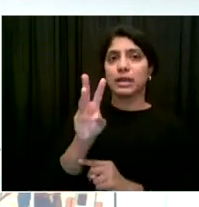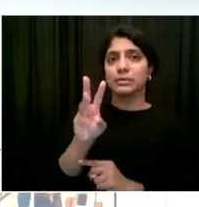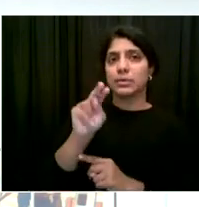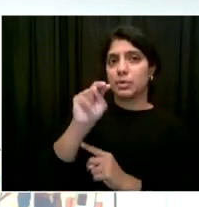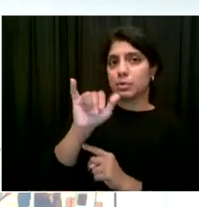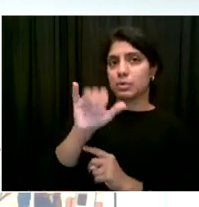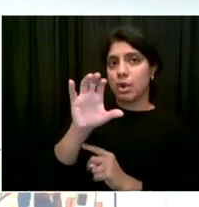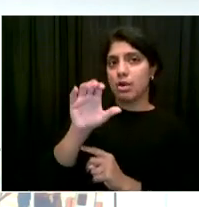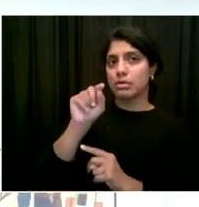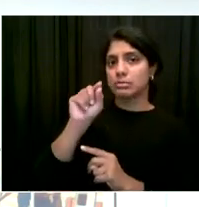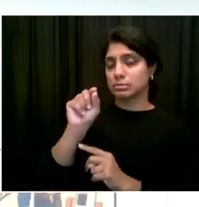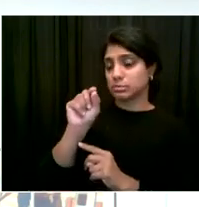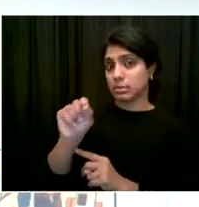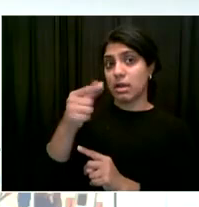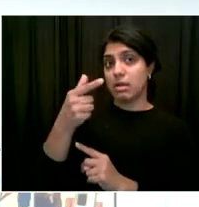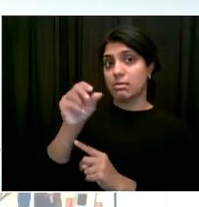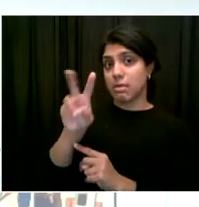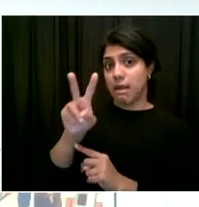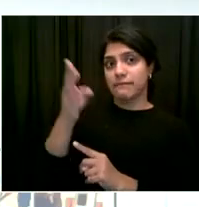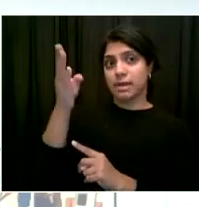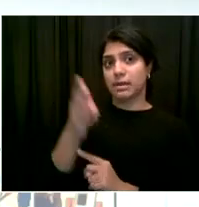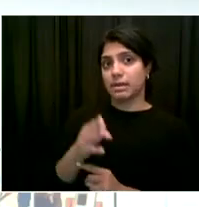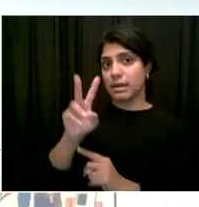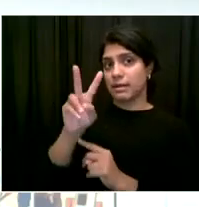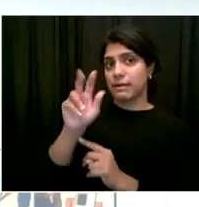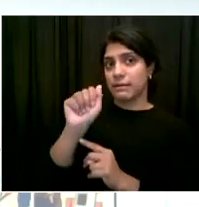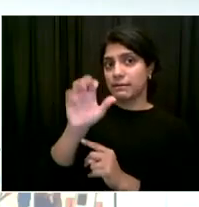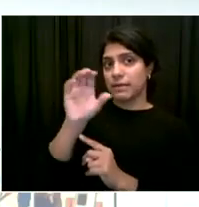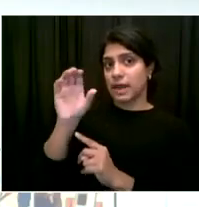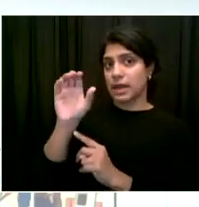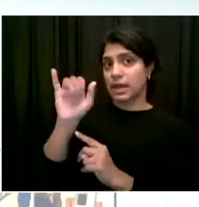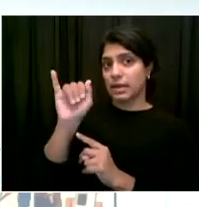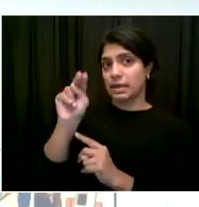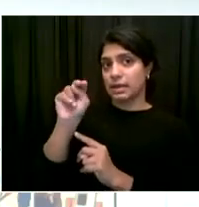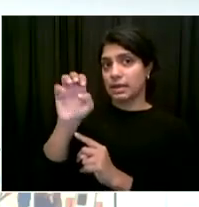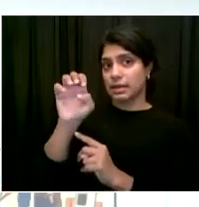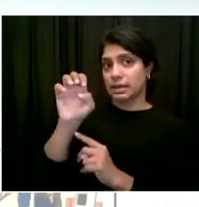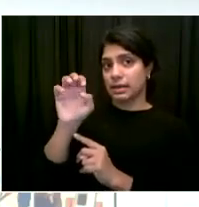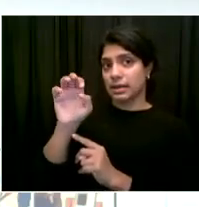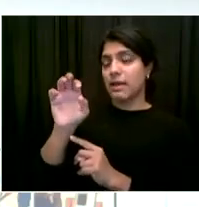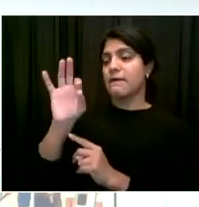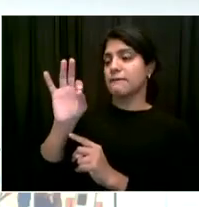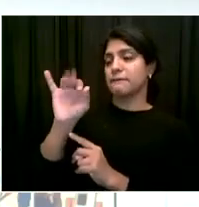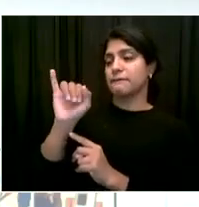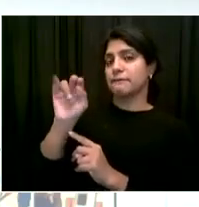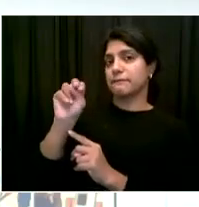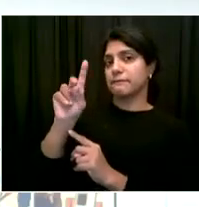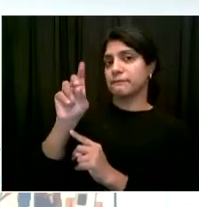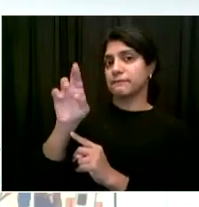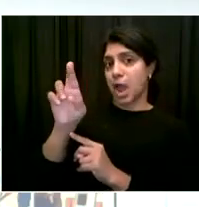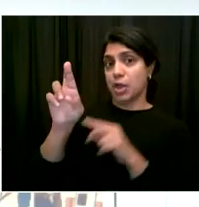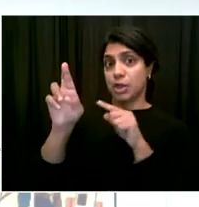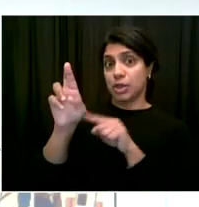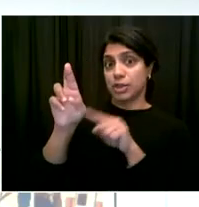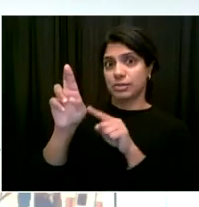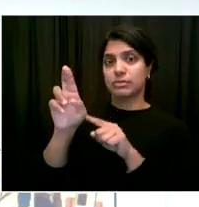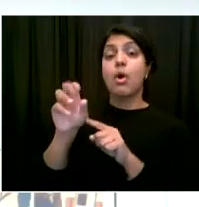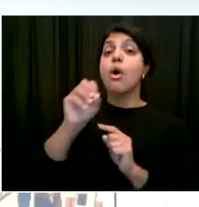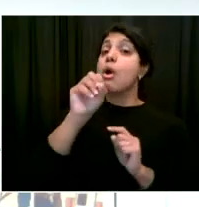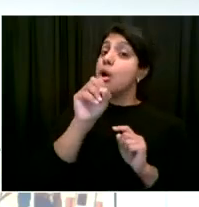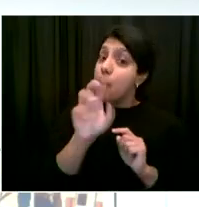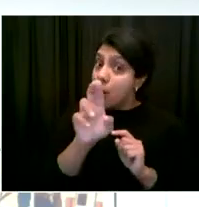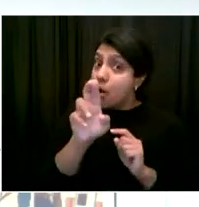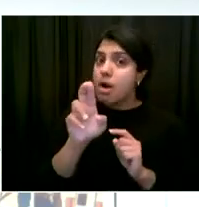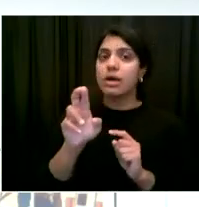nyc.gov/home vaccine to schedule a booster dose at home. We can all play our part in this booster sprint. I